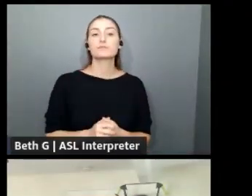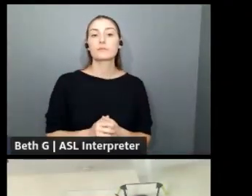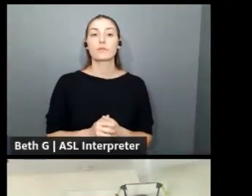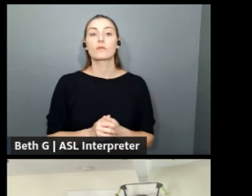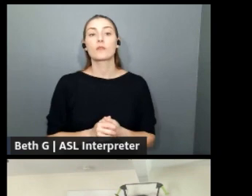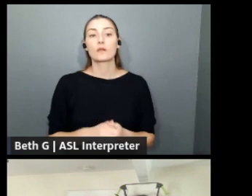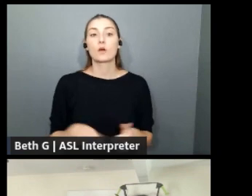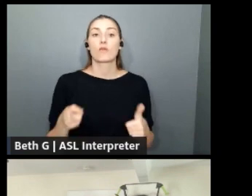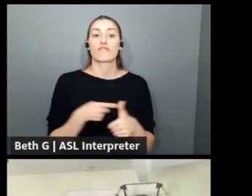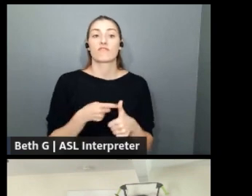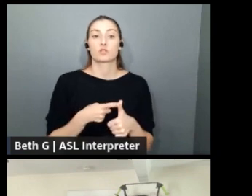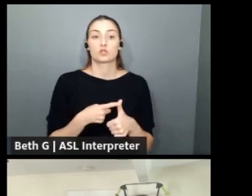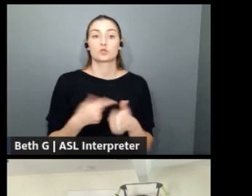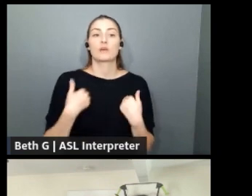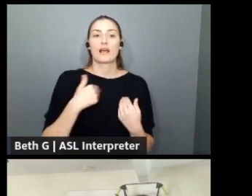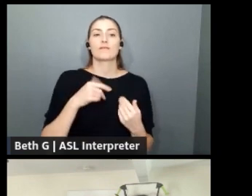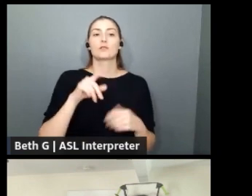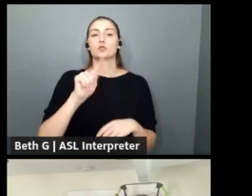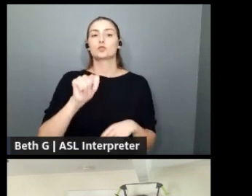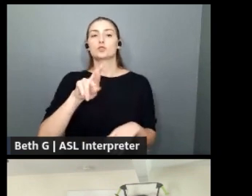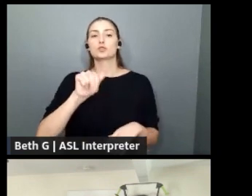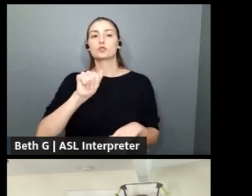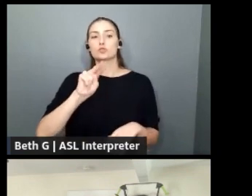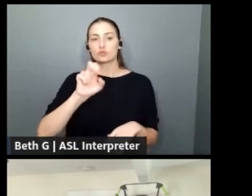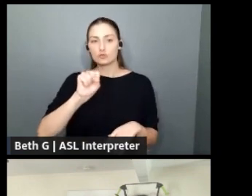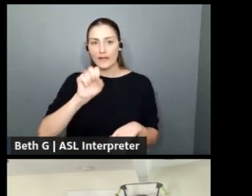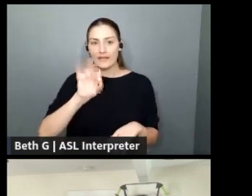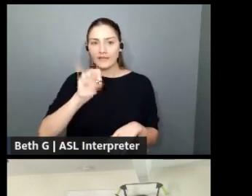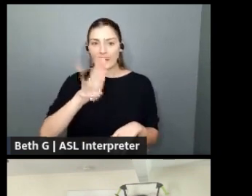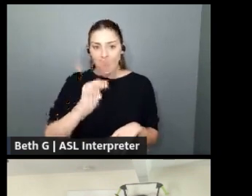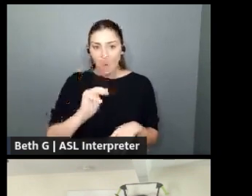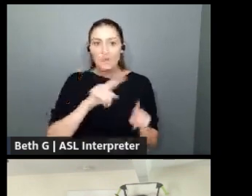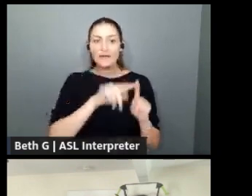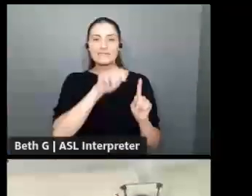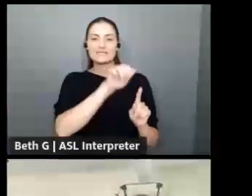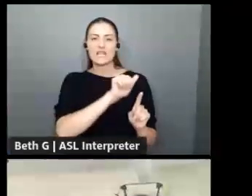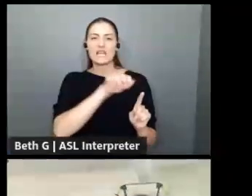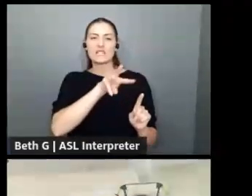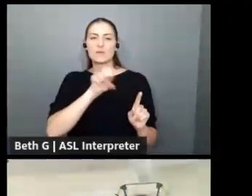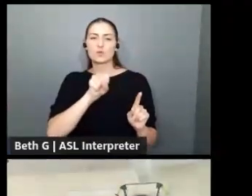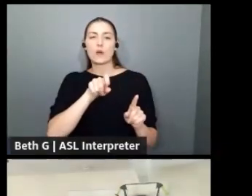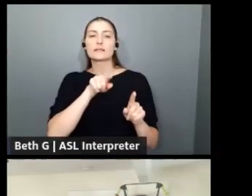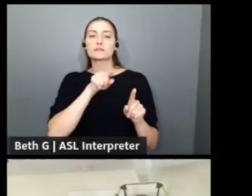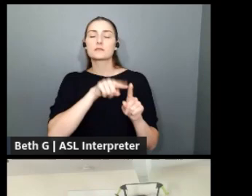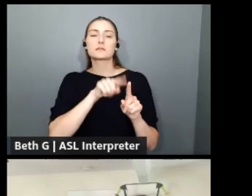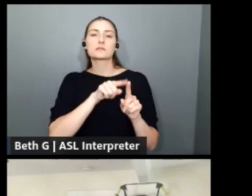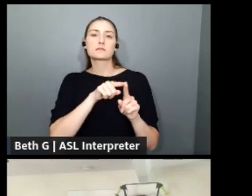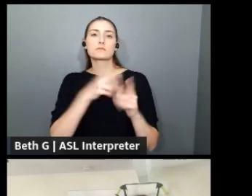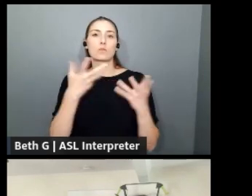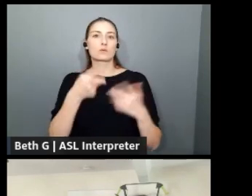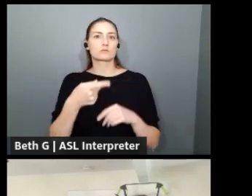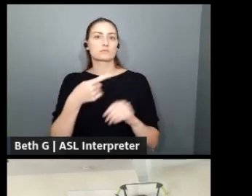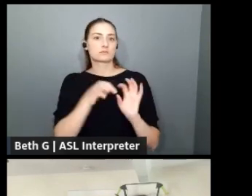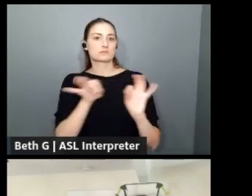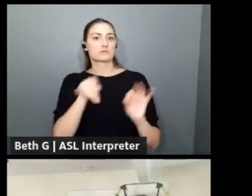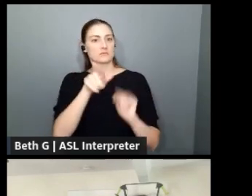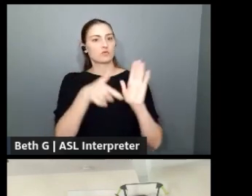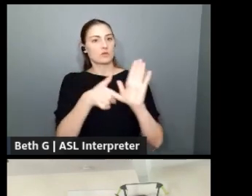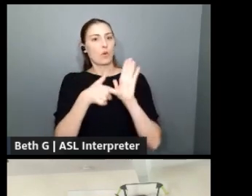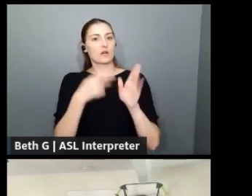the transformed AWS language extension transform declared at the top. So again, this is required when using the FN ForEach intrinsic